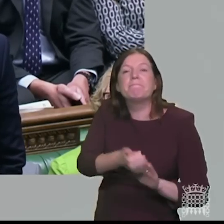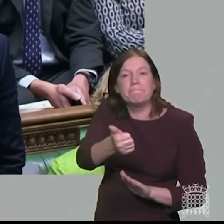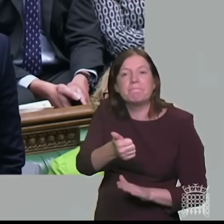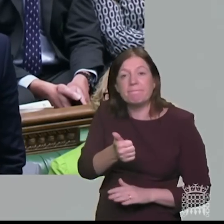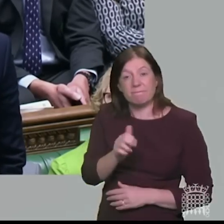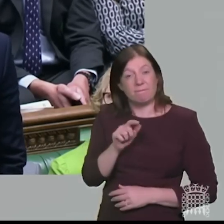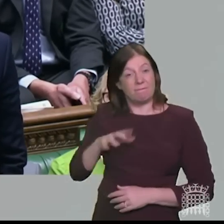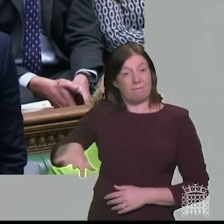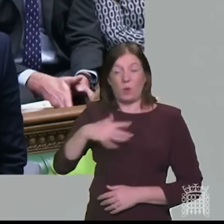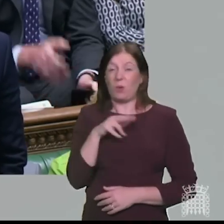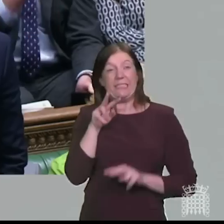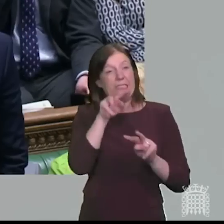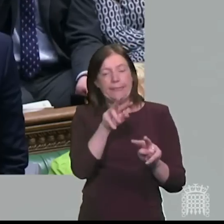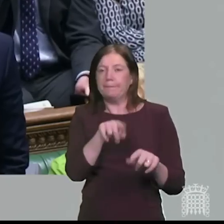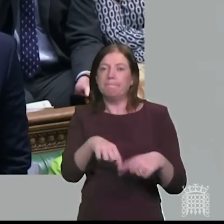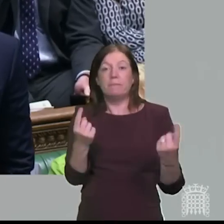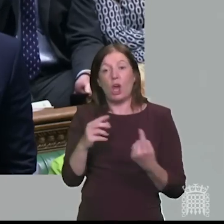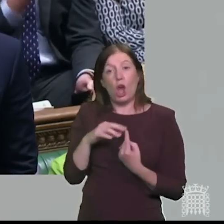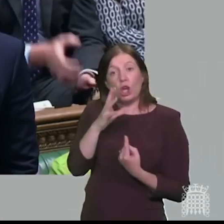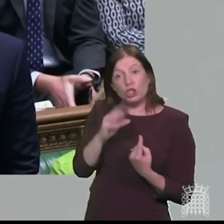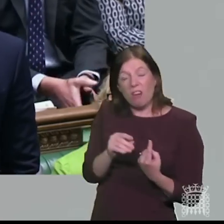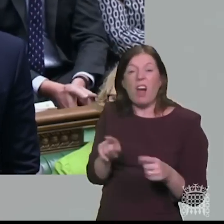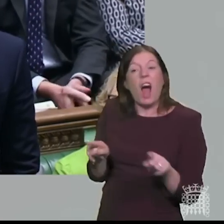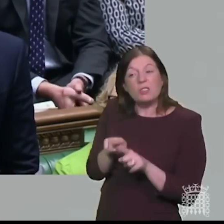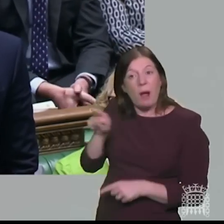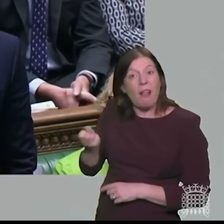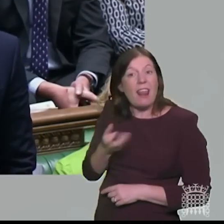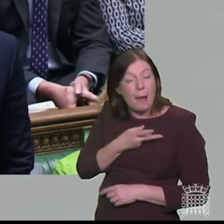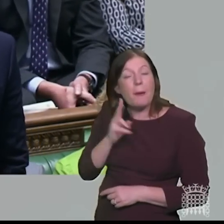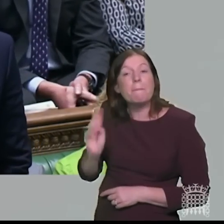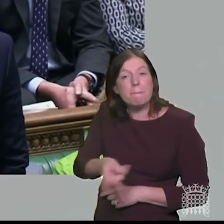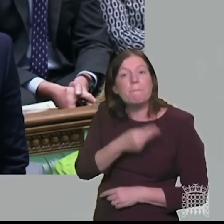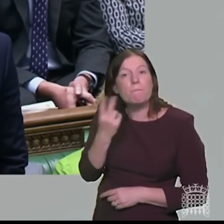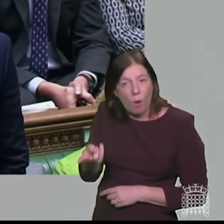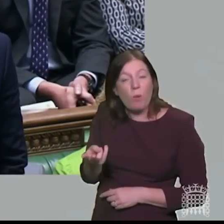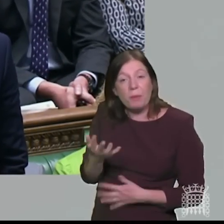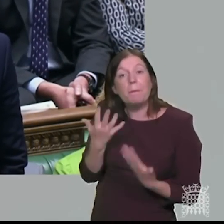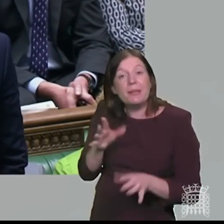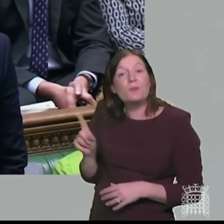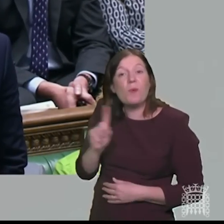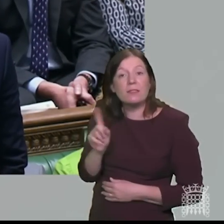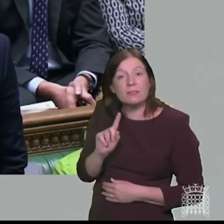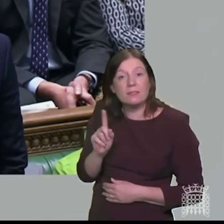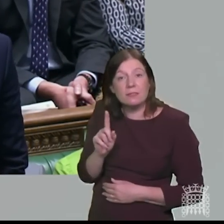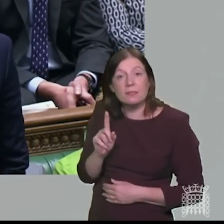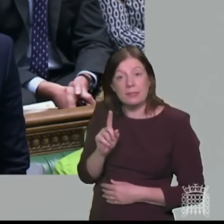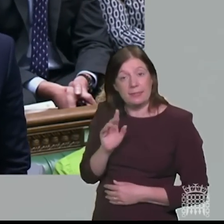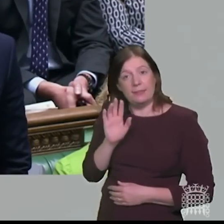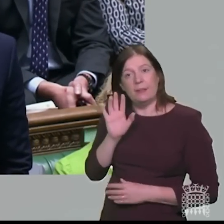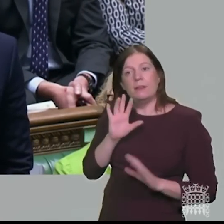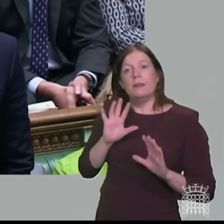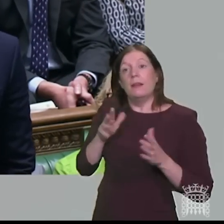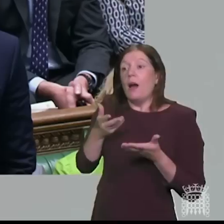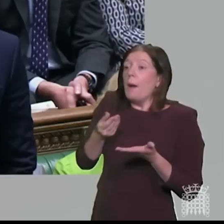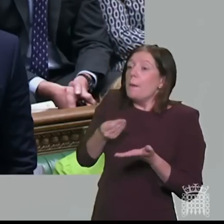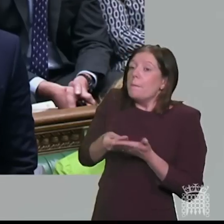change. But in a week where the Conservative Party and indeed the Labour Party both refuse to accept proposals for public sector